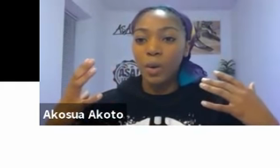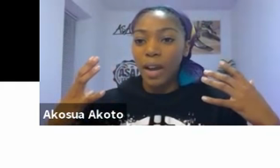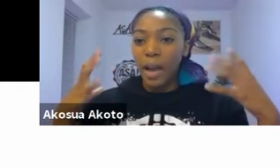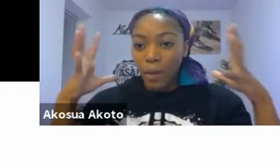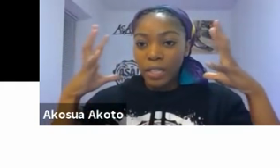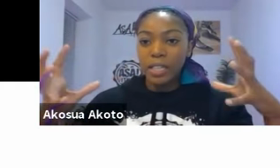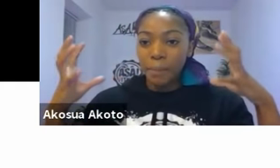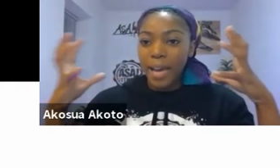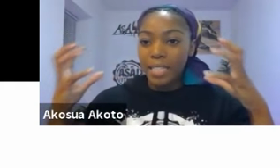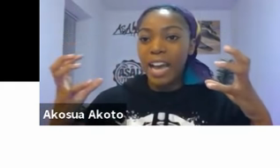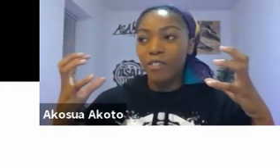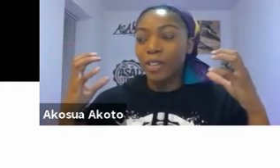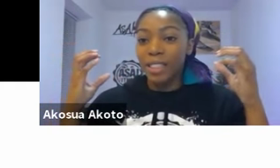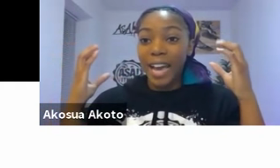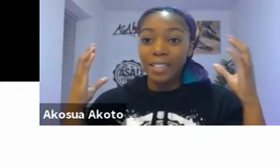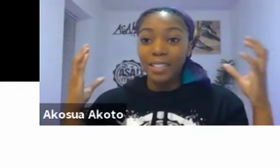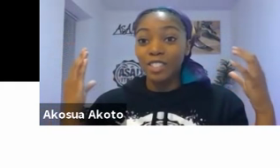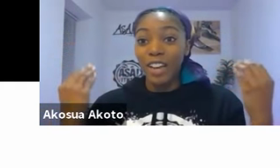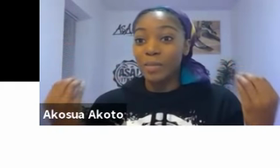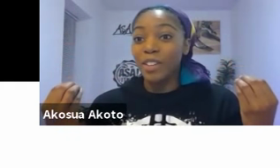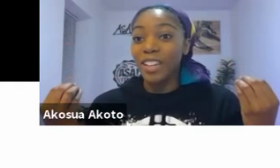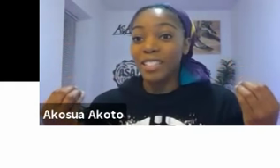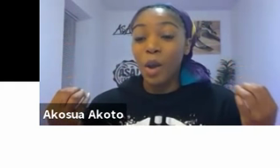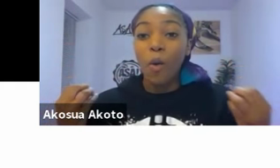you know, I want to get back to Africa, that